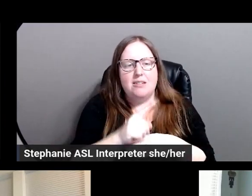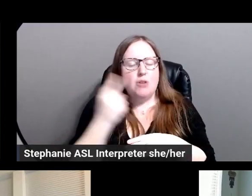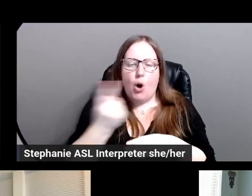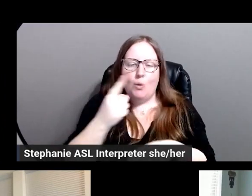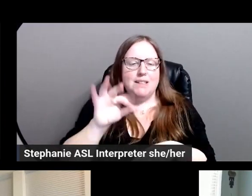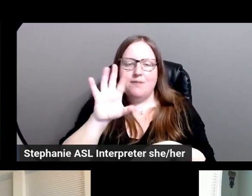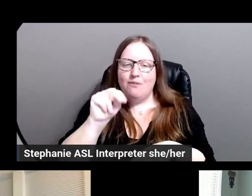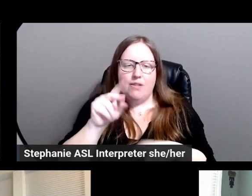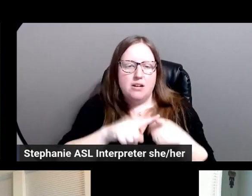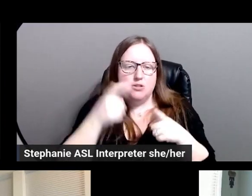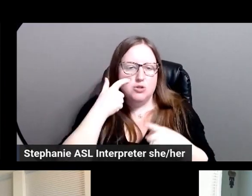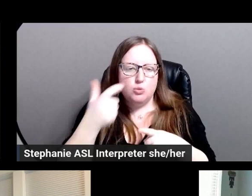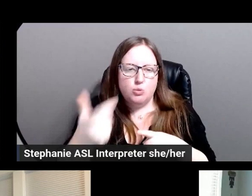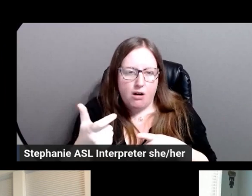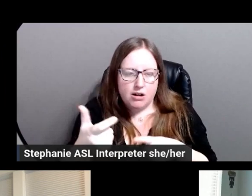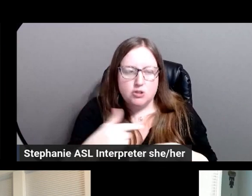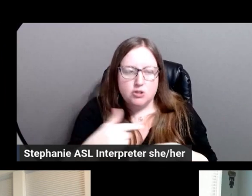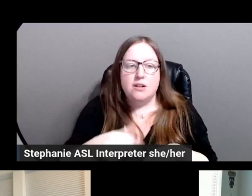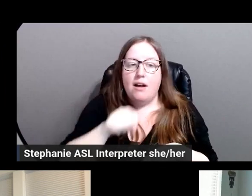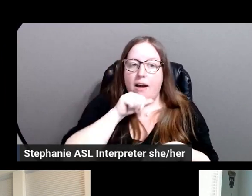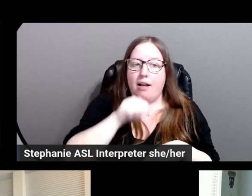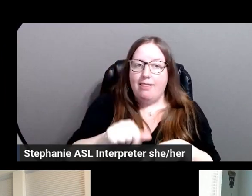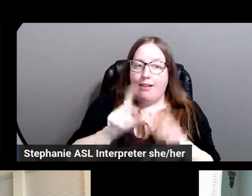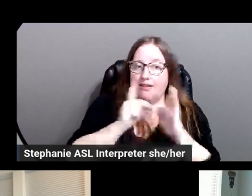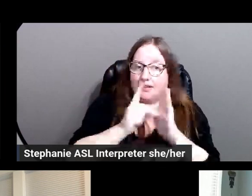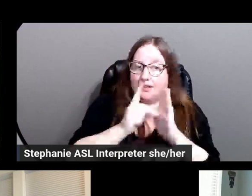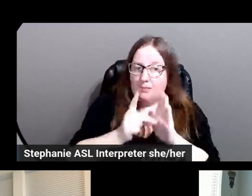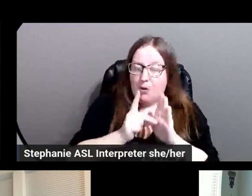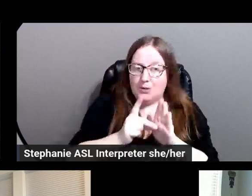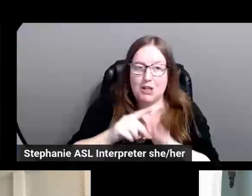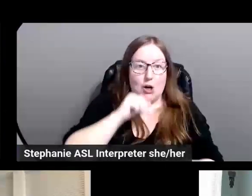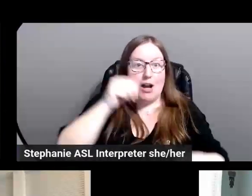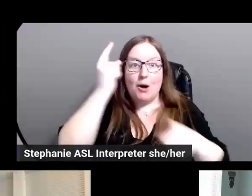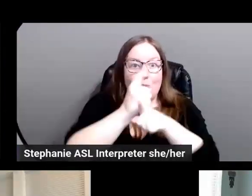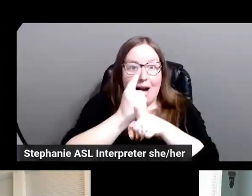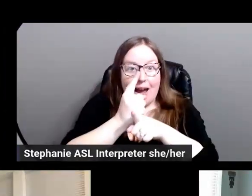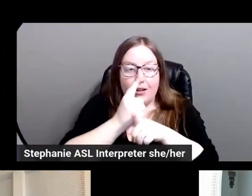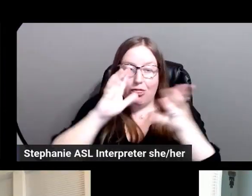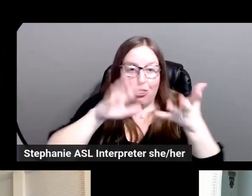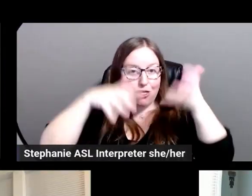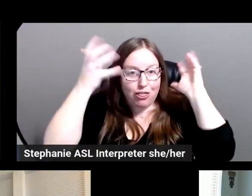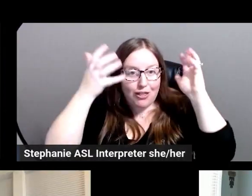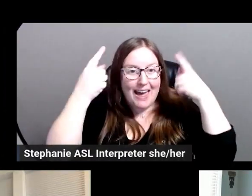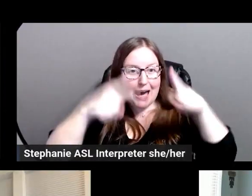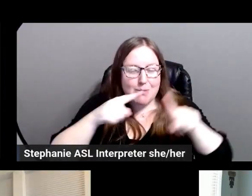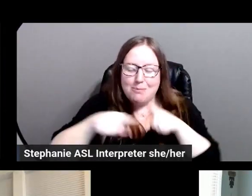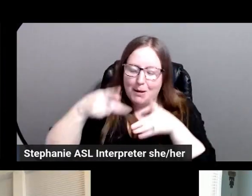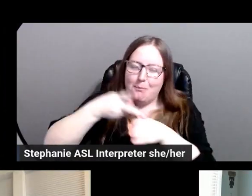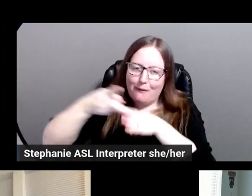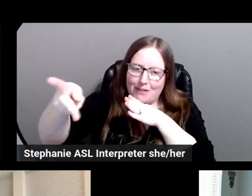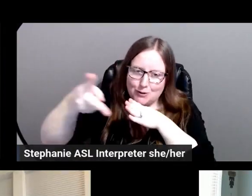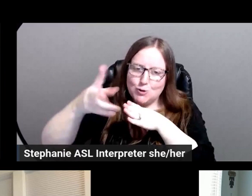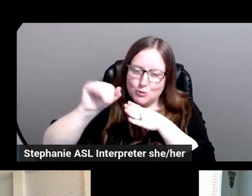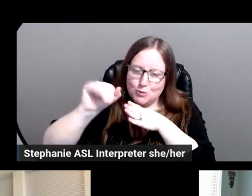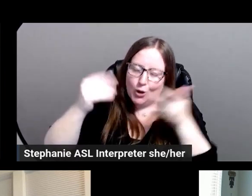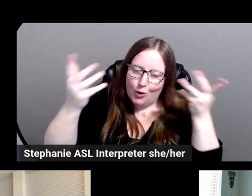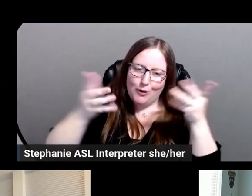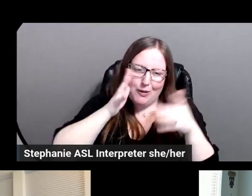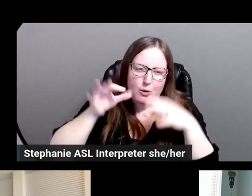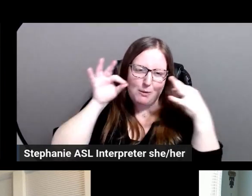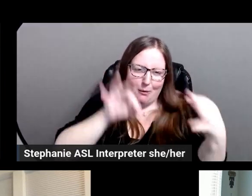to watch. I'm personally a fan of when demos don't go right, but these are professionals here, so they're going to go